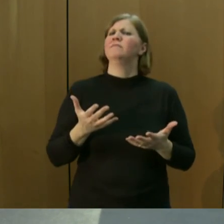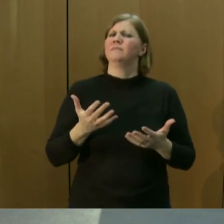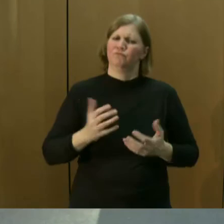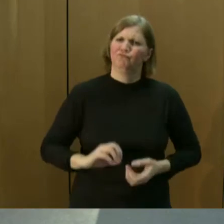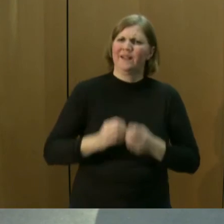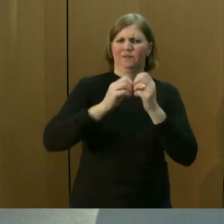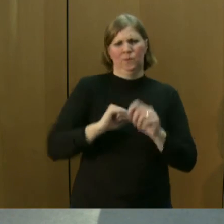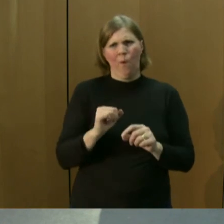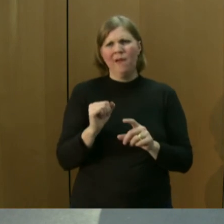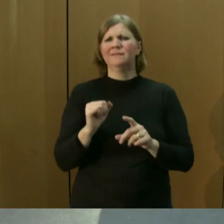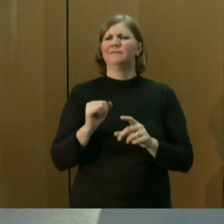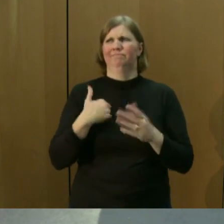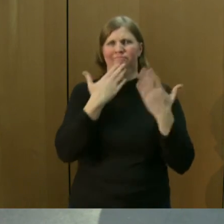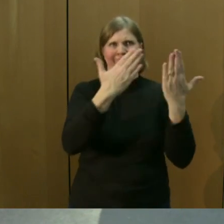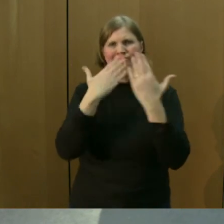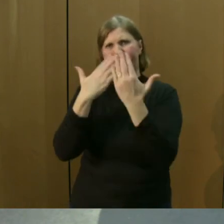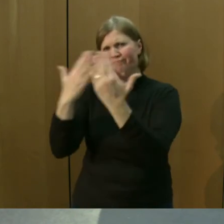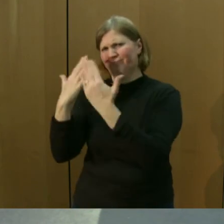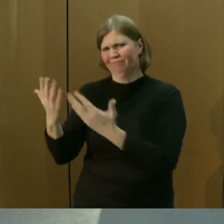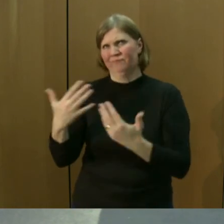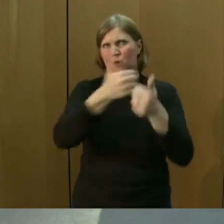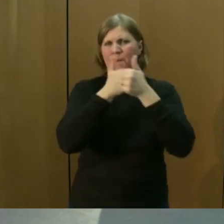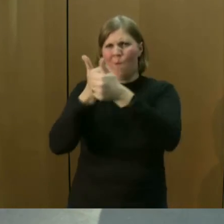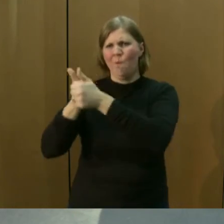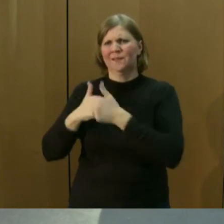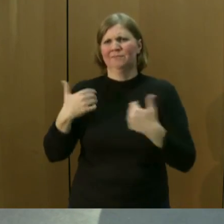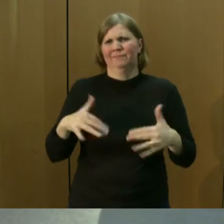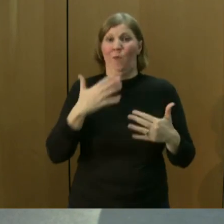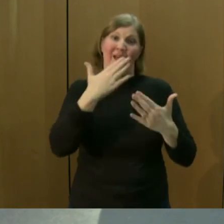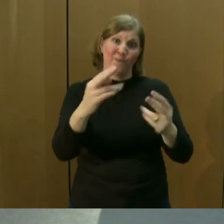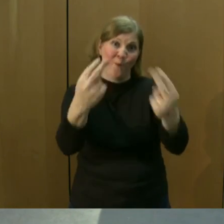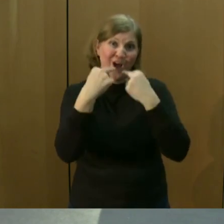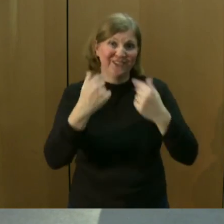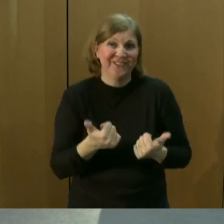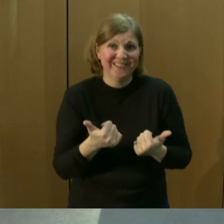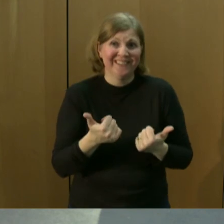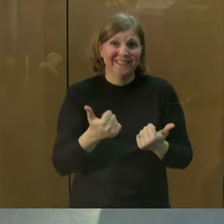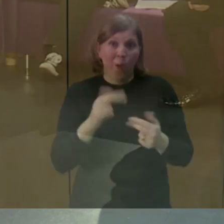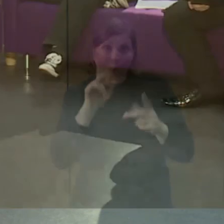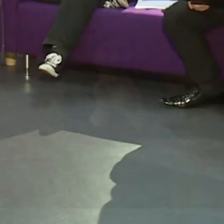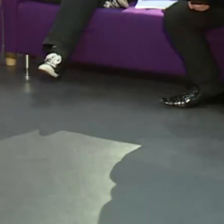and we hope to see you in Edinburgh. Thank you. Thank you, Barry. Yes, thank you, Barry. Thank you.